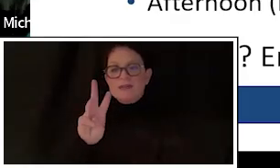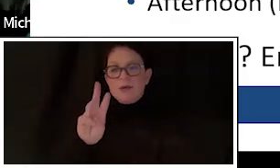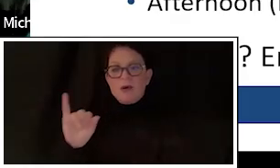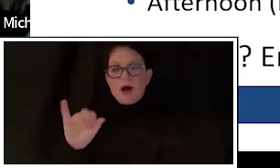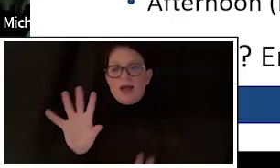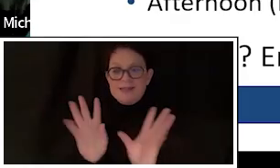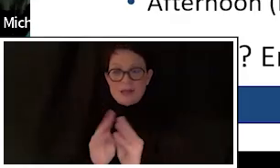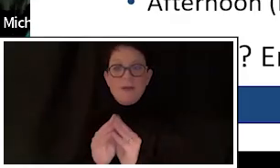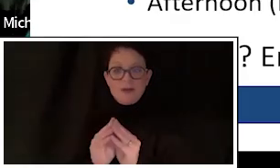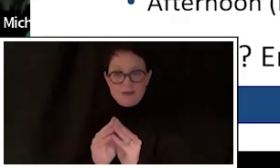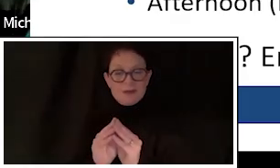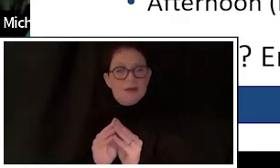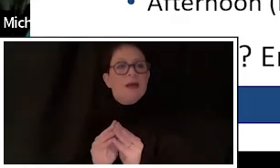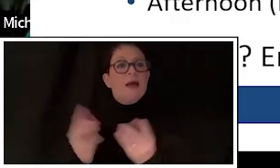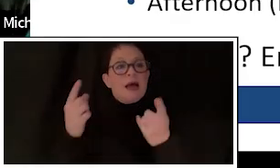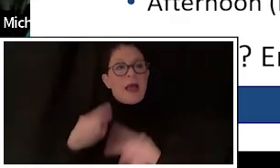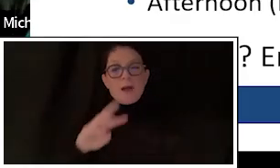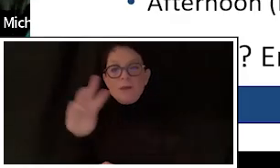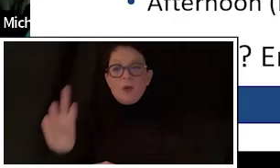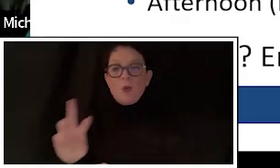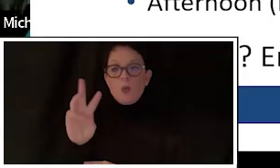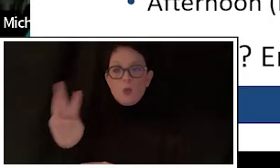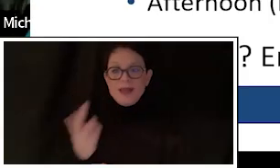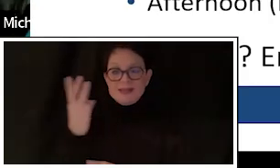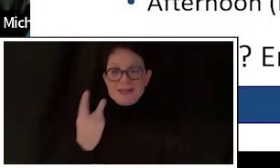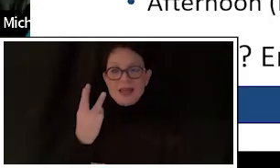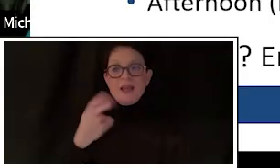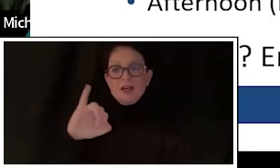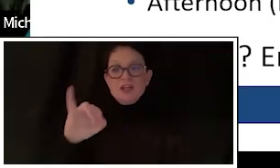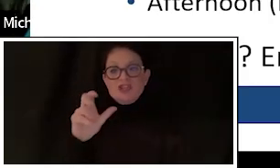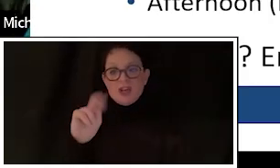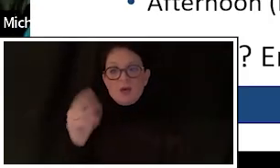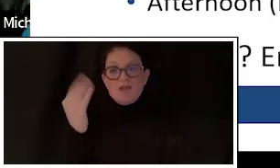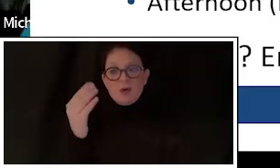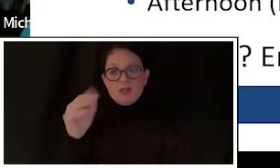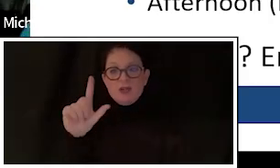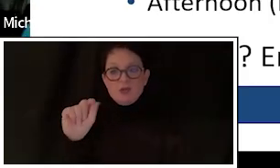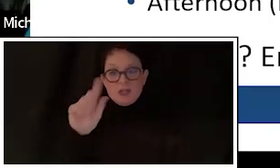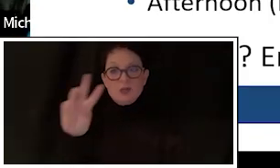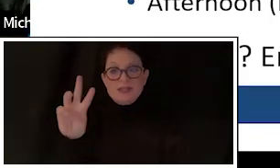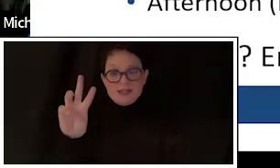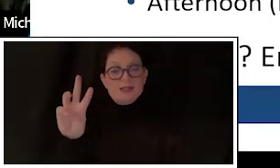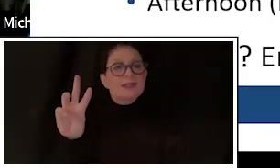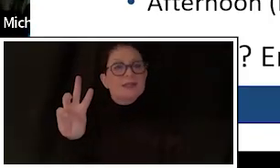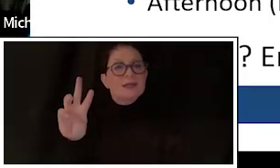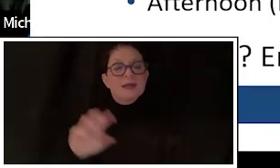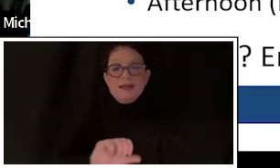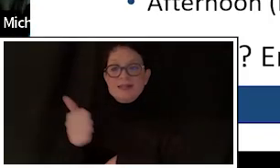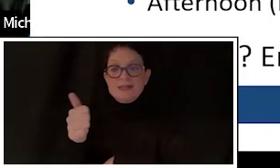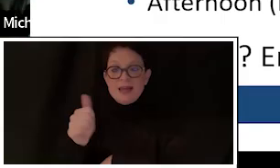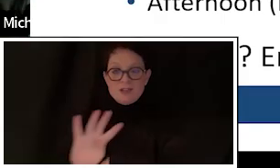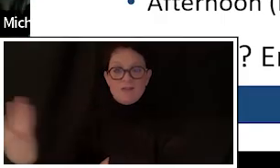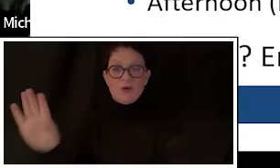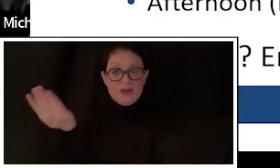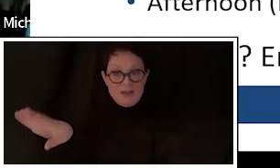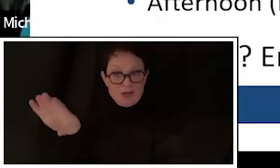Summit. It will take place on Wednesday, January 14th, 2026, from 10 a.m.